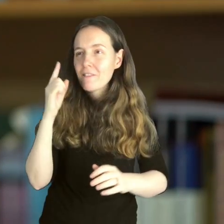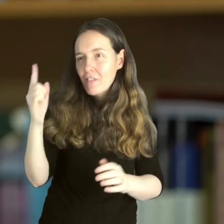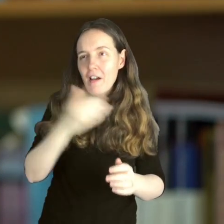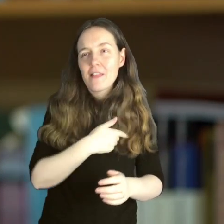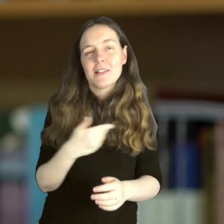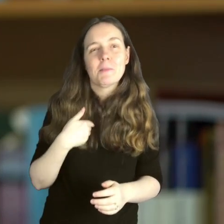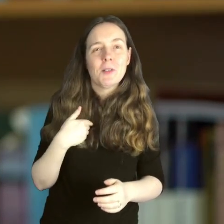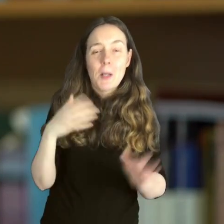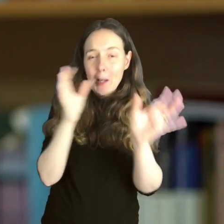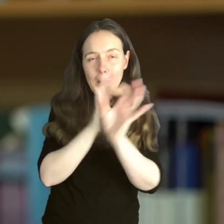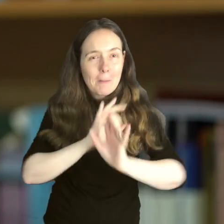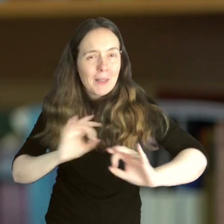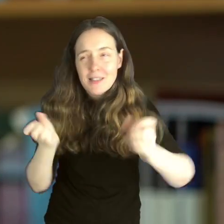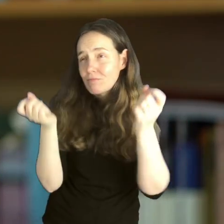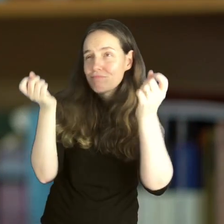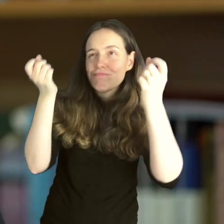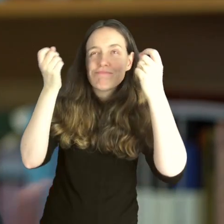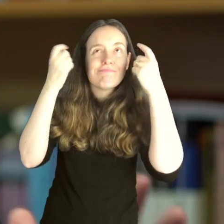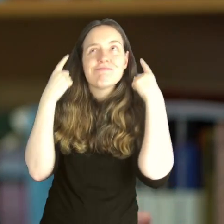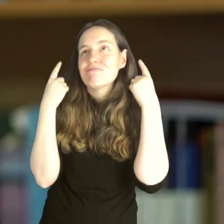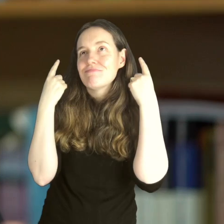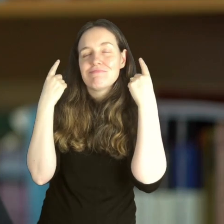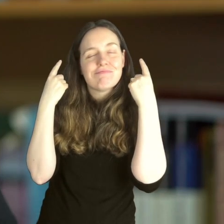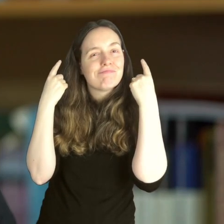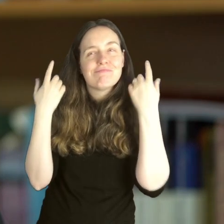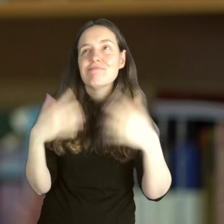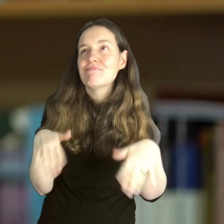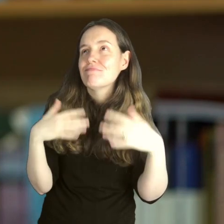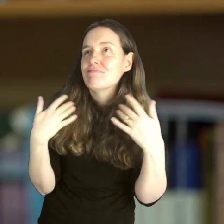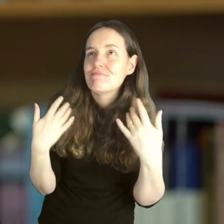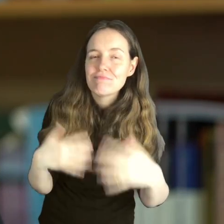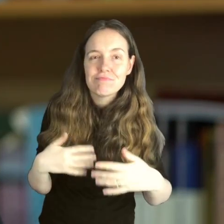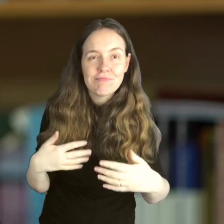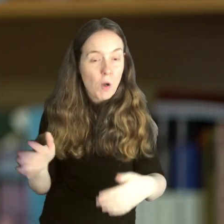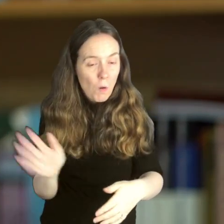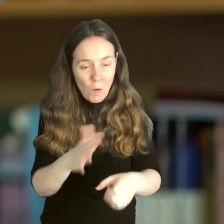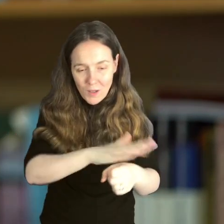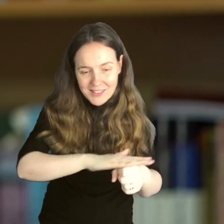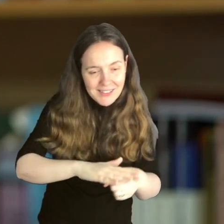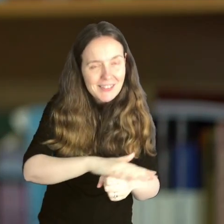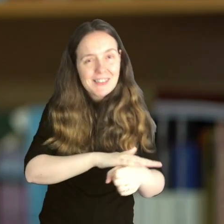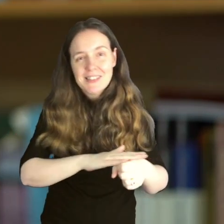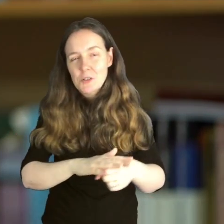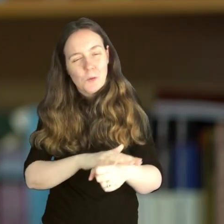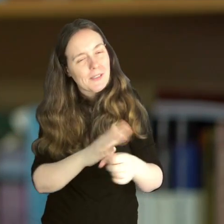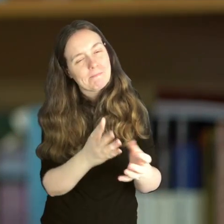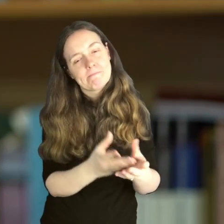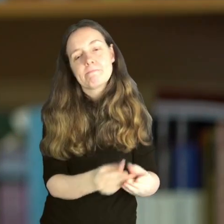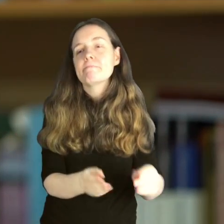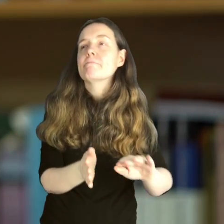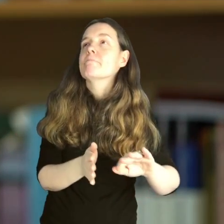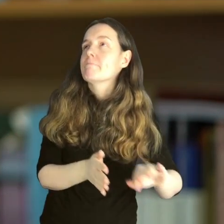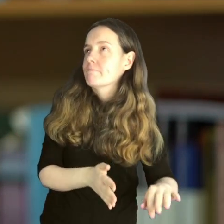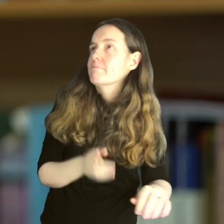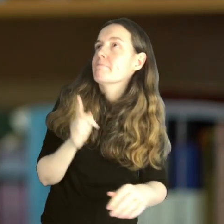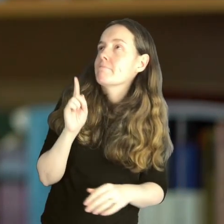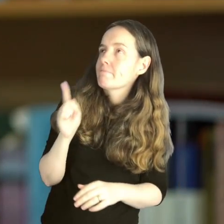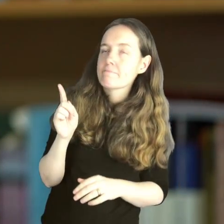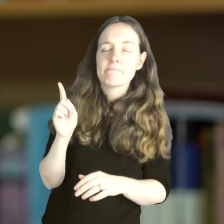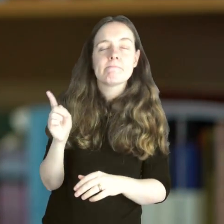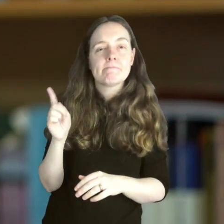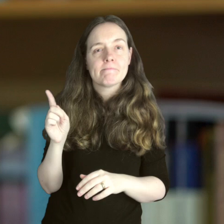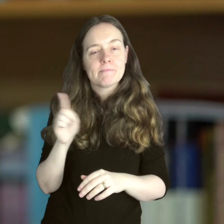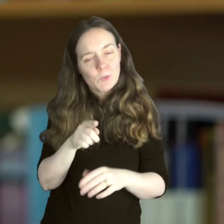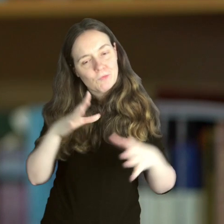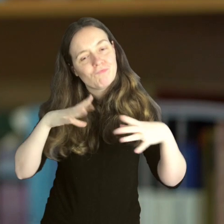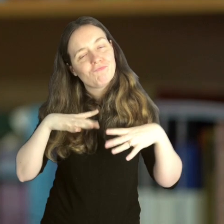that passes all understanding, that confounds every circumstance and every situation we face. May that be what you rest